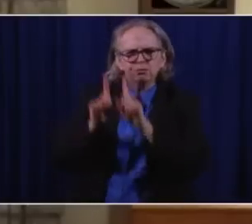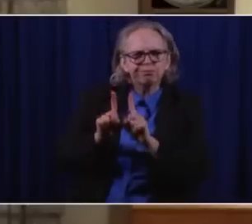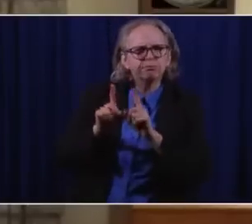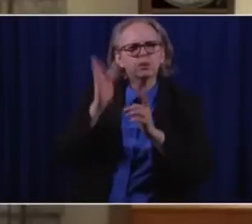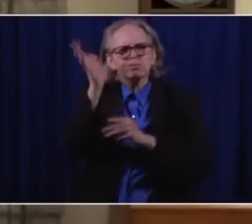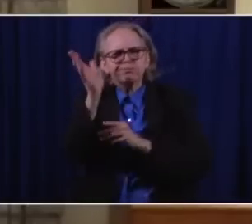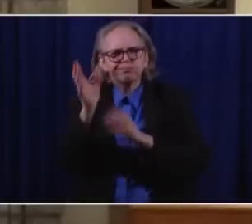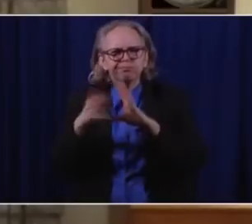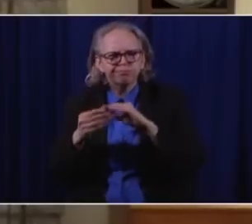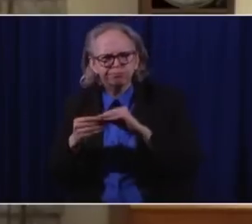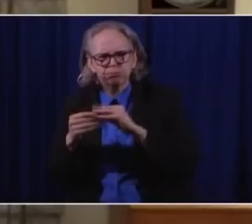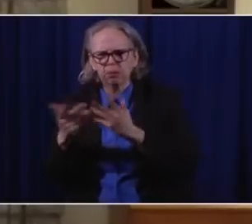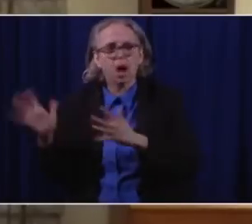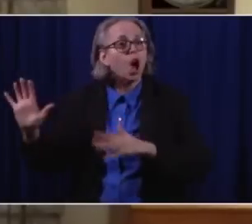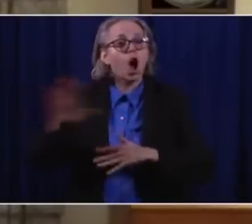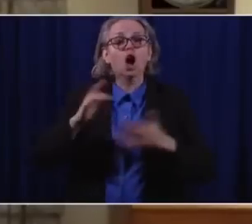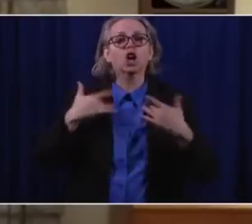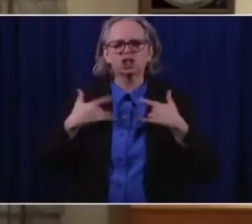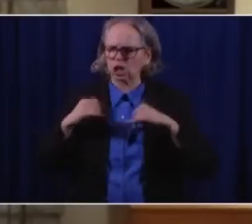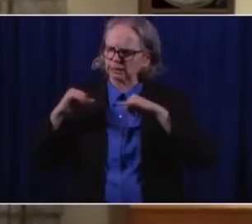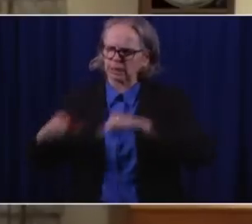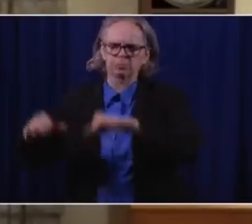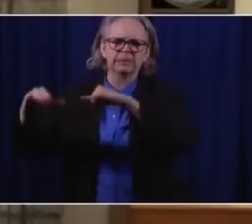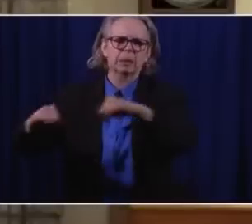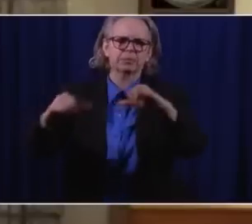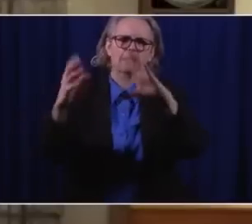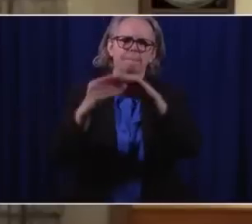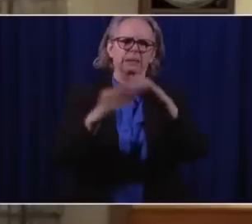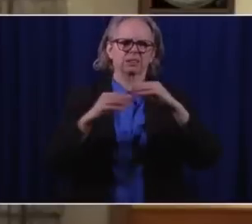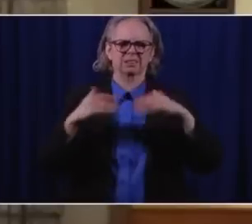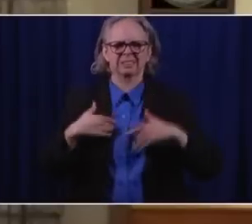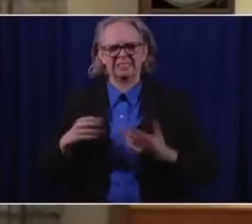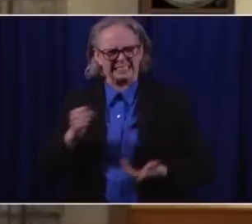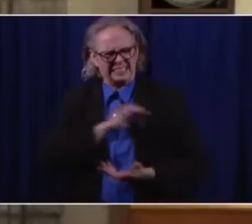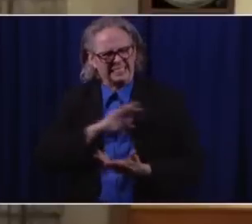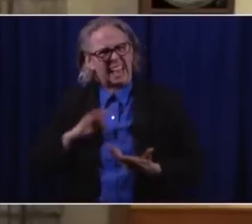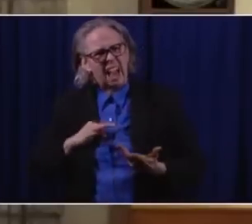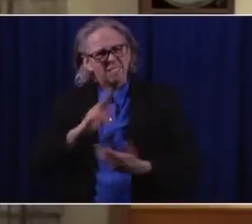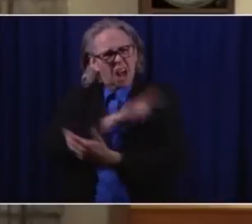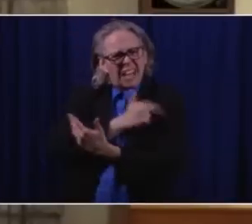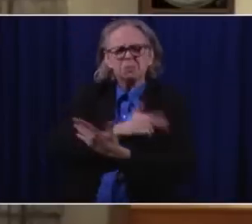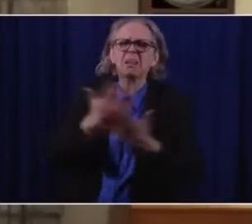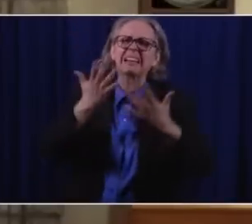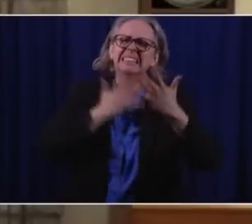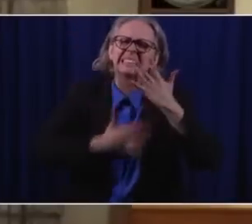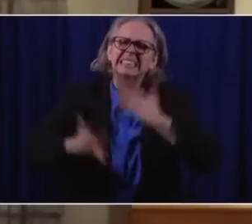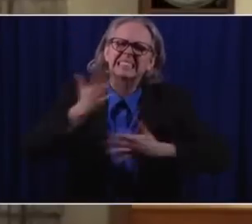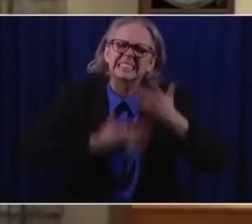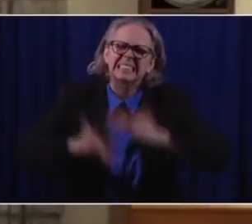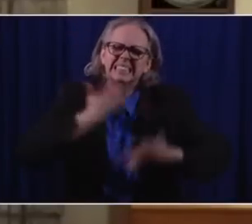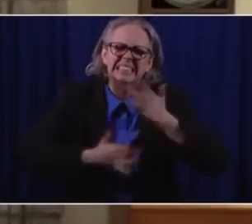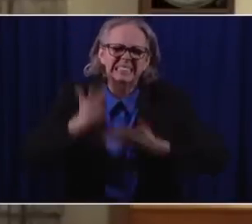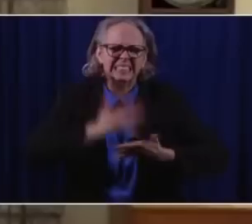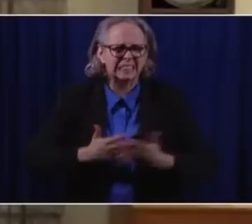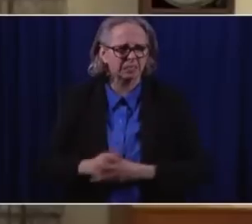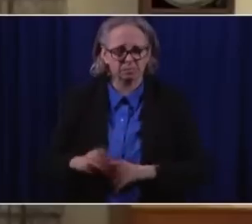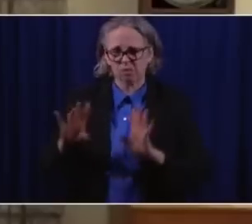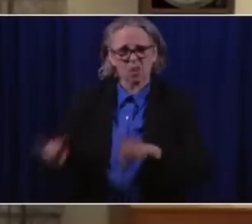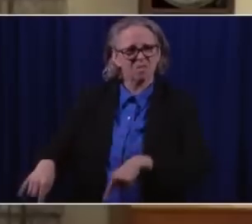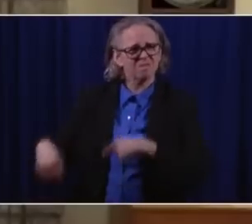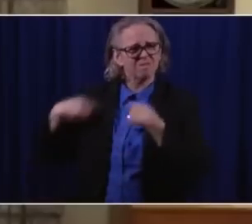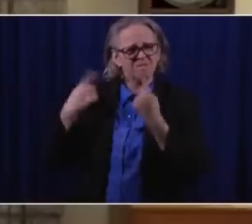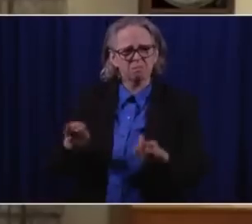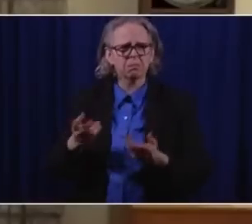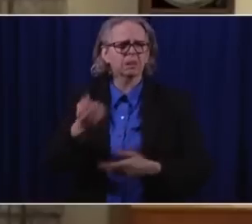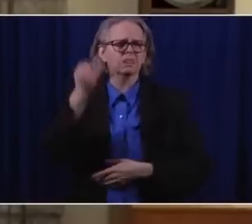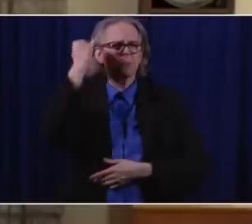is personnel. This is spread everywhere in all 88 counties. We can't borrow from one county to the other, and we can't borrow from other states.